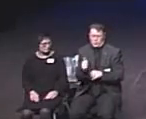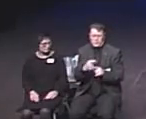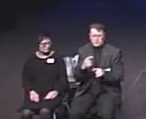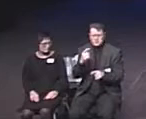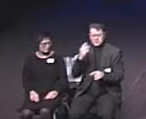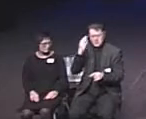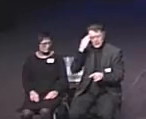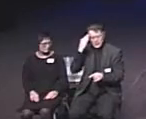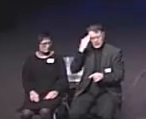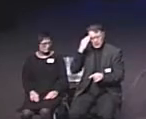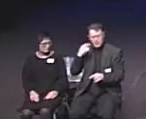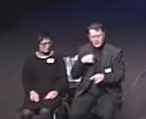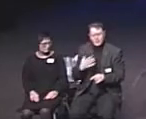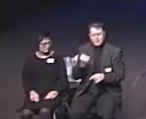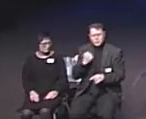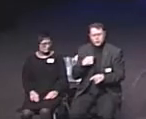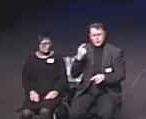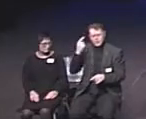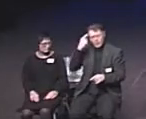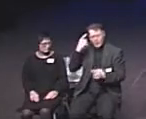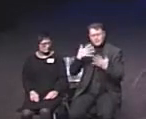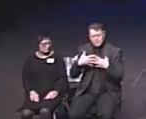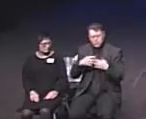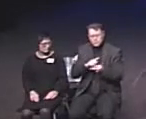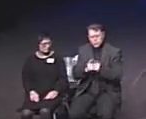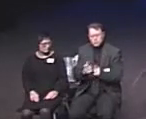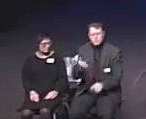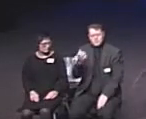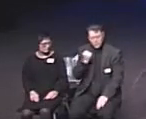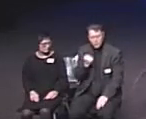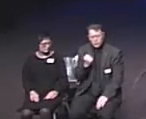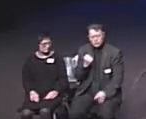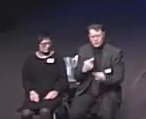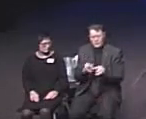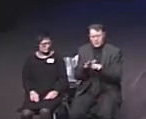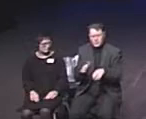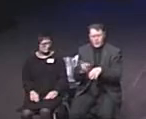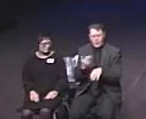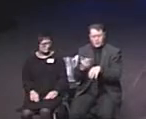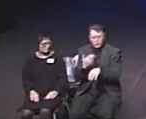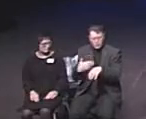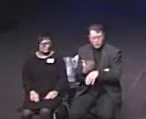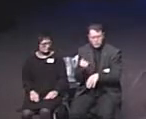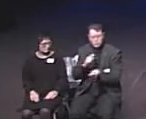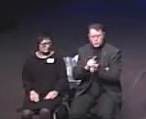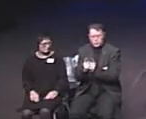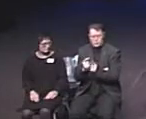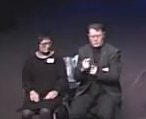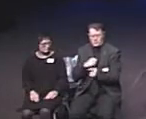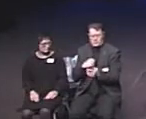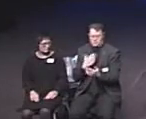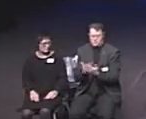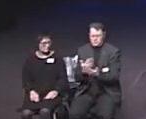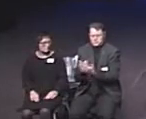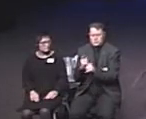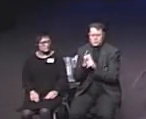know that I can change my brain by affecting it in different ways, by doing, exposing myself